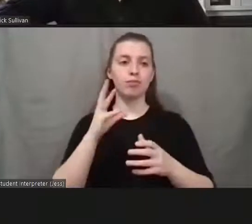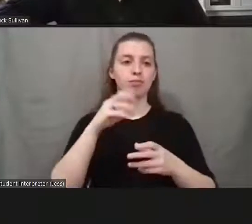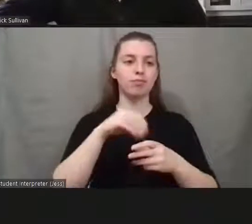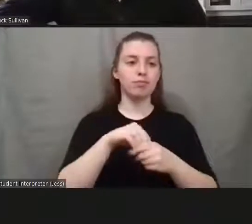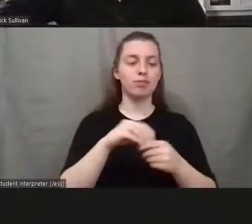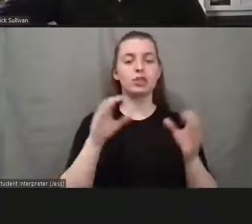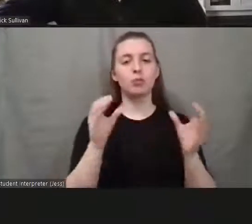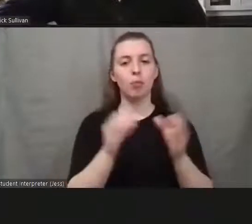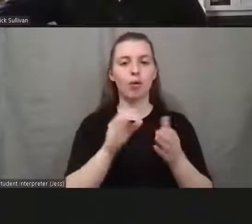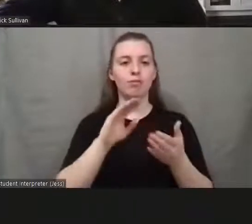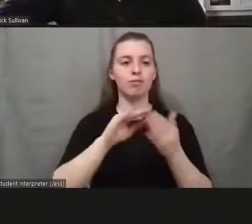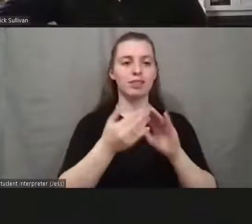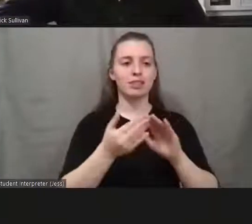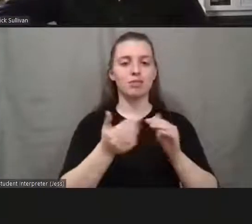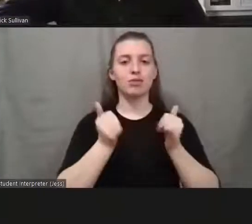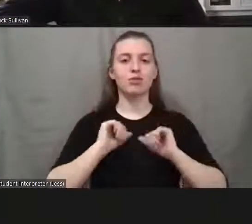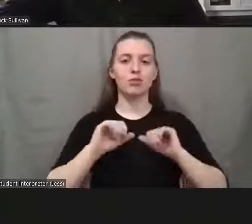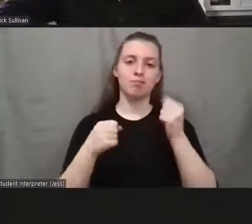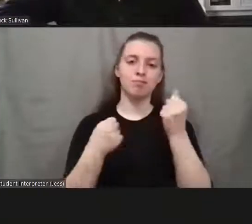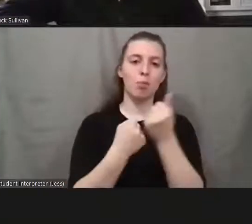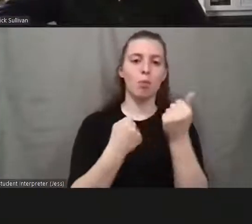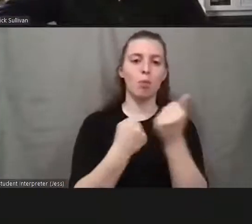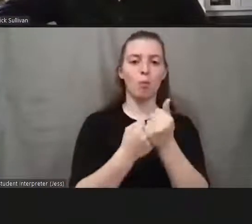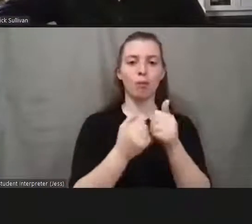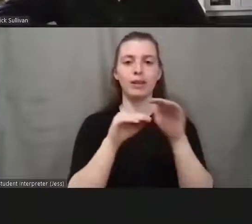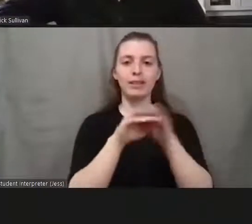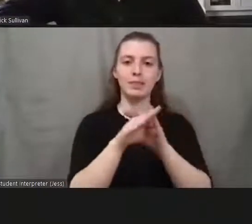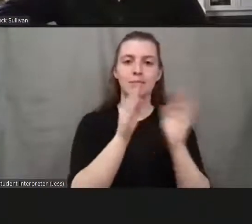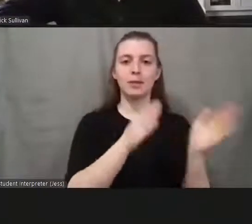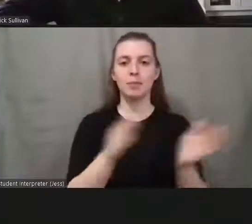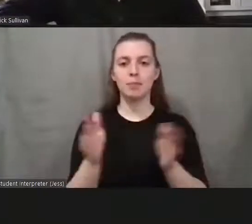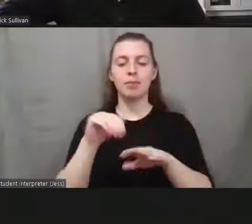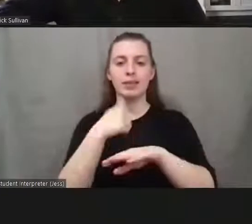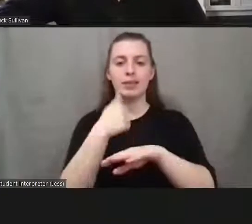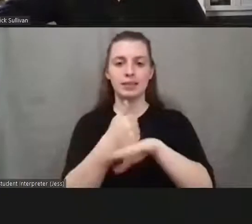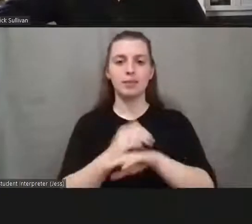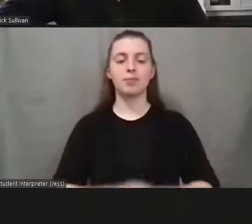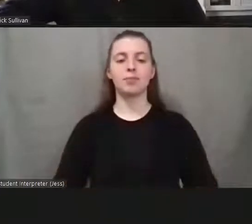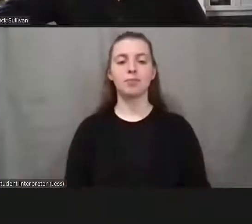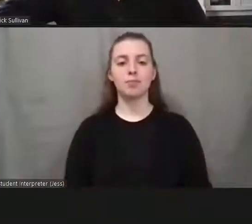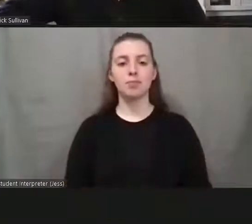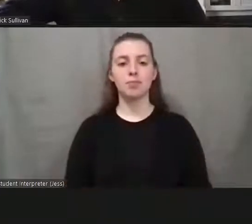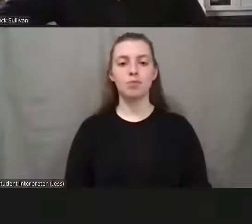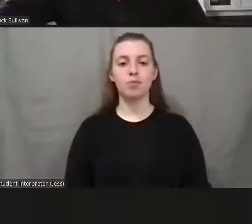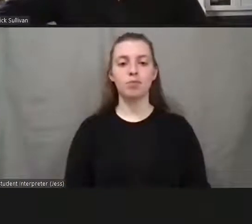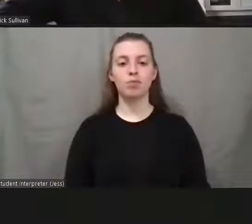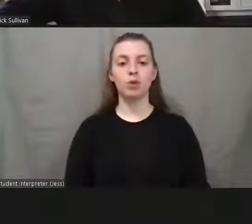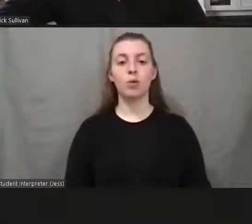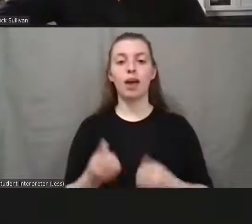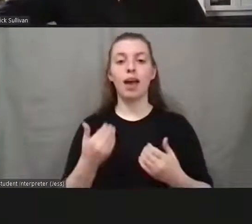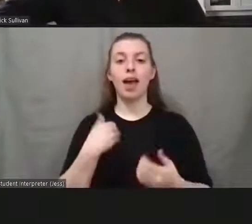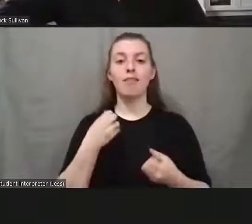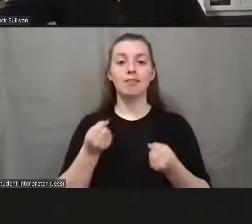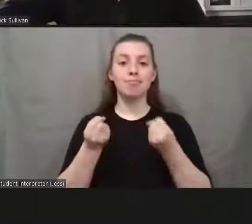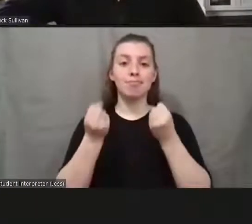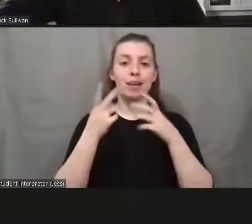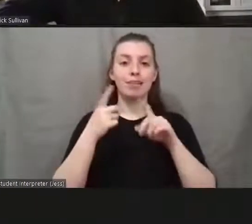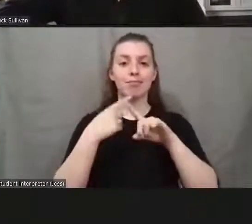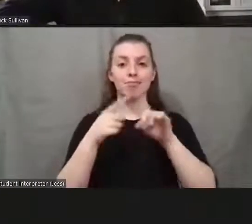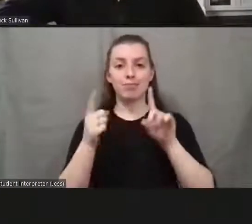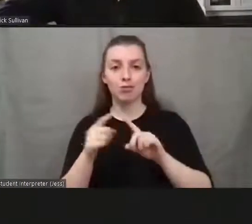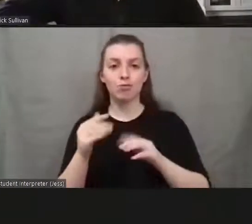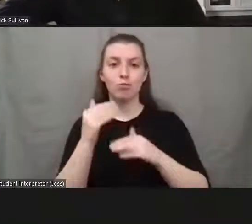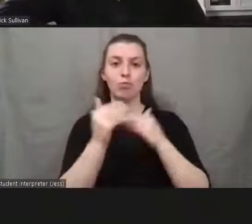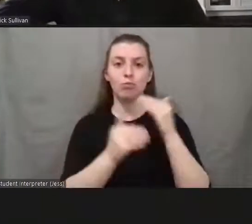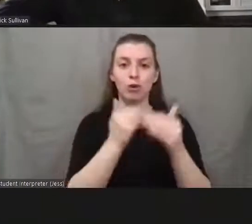their municipal accessibility plans going forward. So there's lots of different ways we can do it, knowing that, you know, no, not